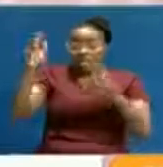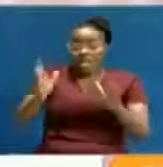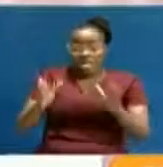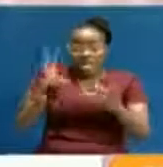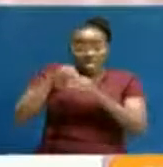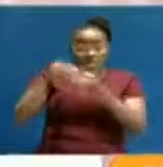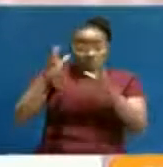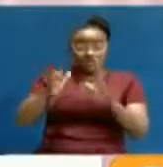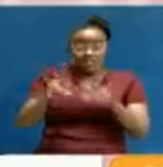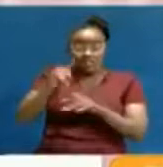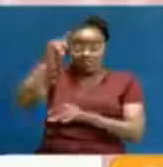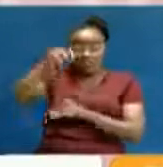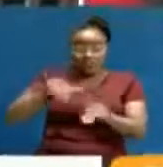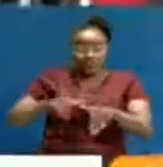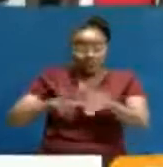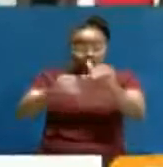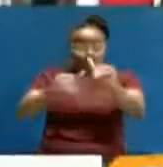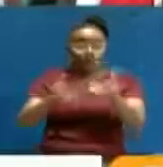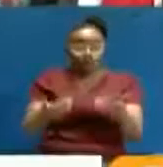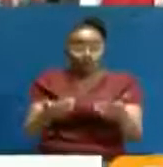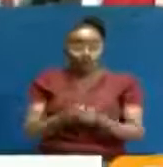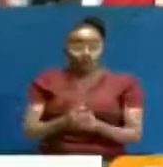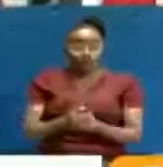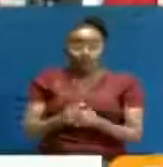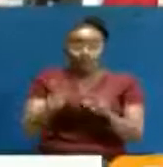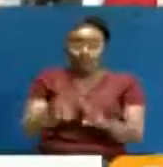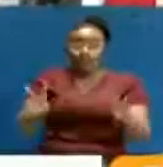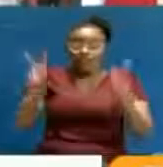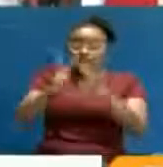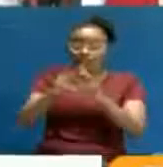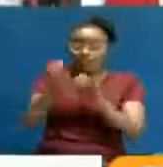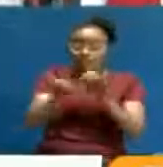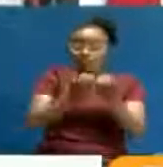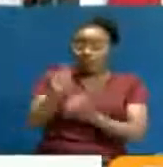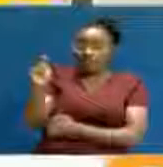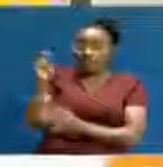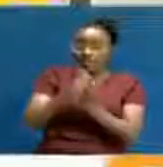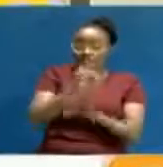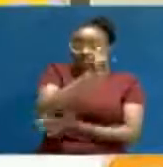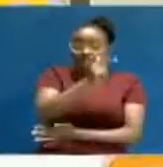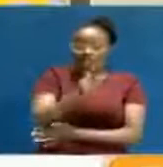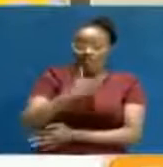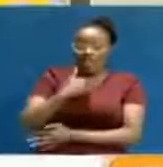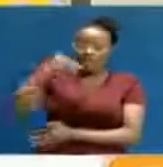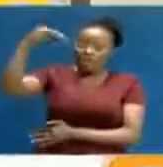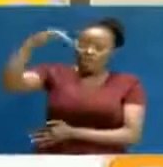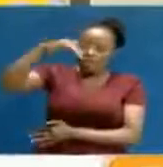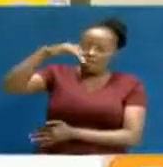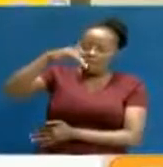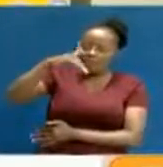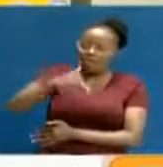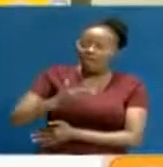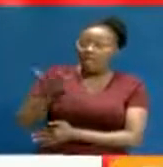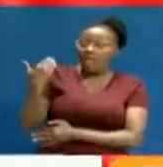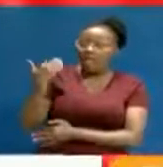pia, lazima wazifuate. The value of trade between Kenya and Tanzania has been on a downward trend over the